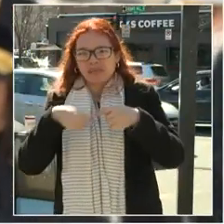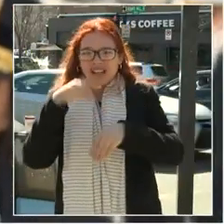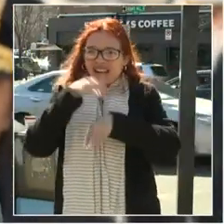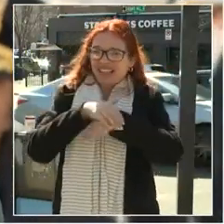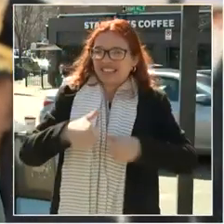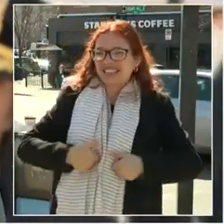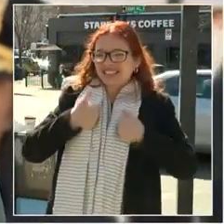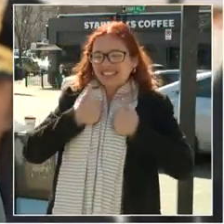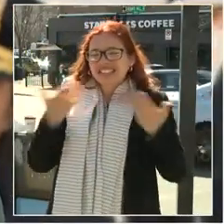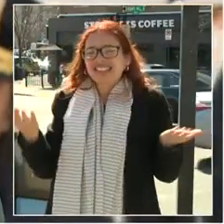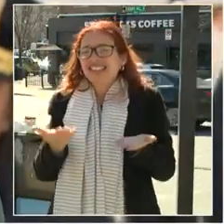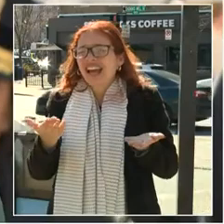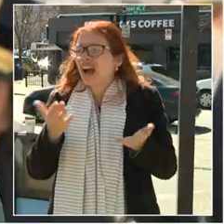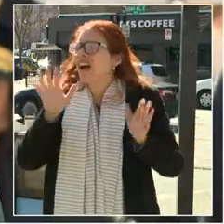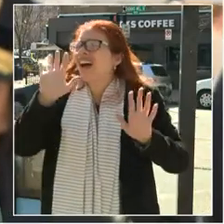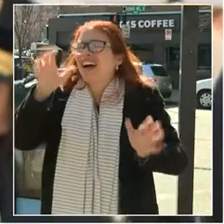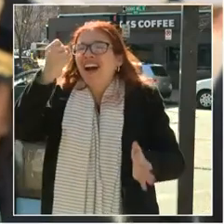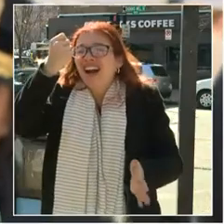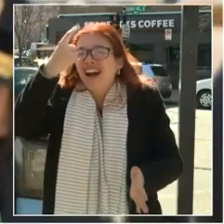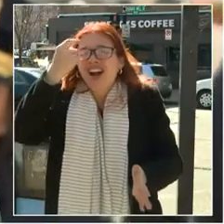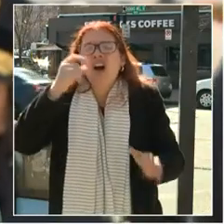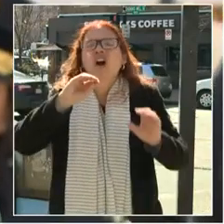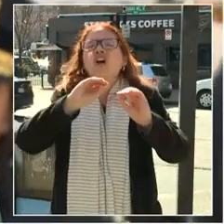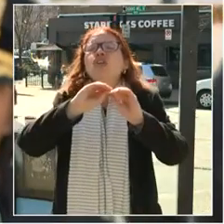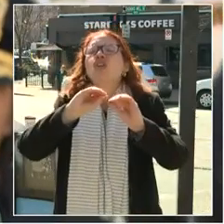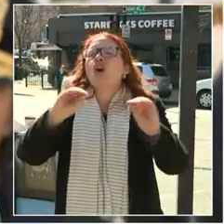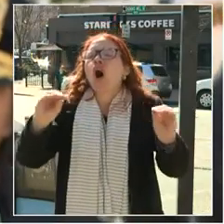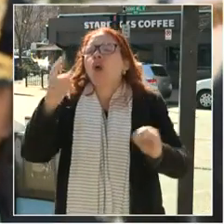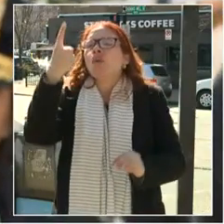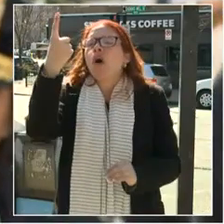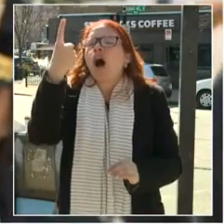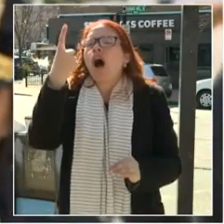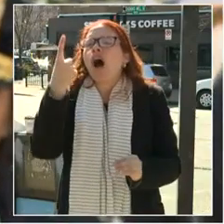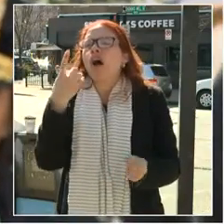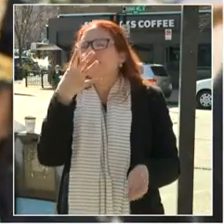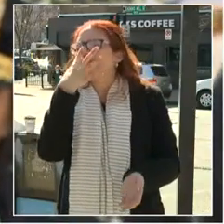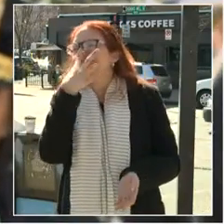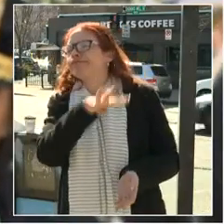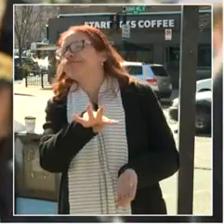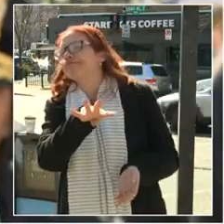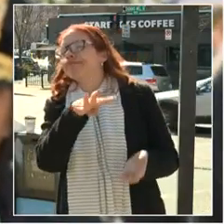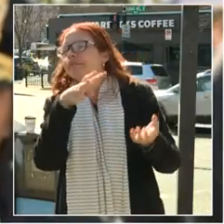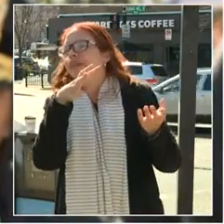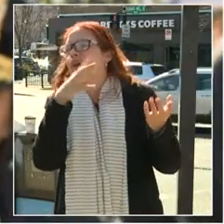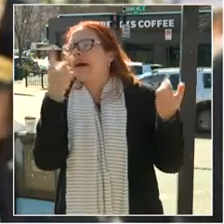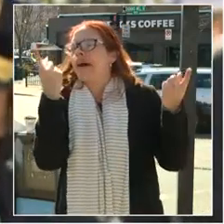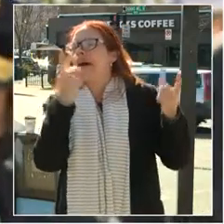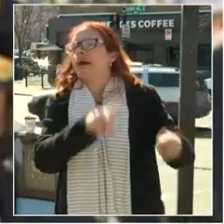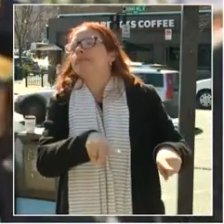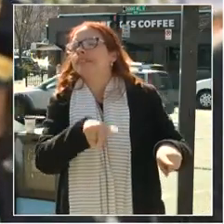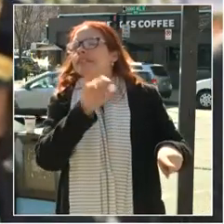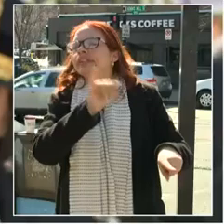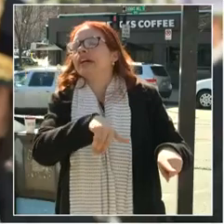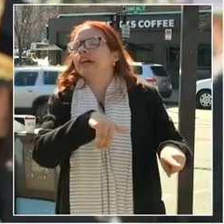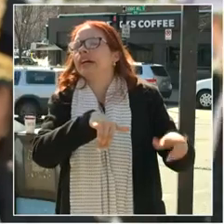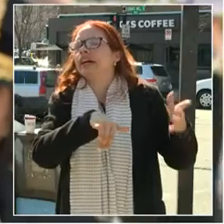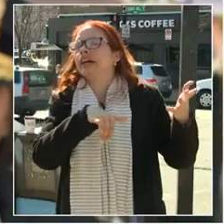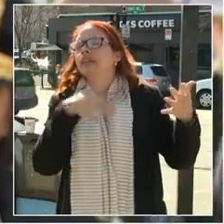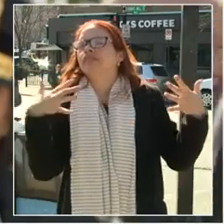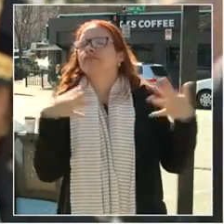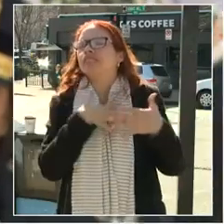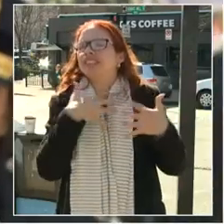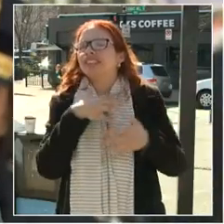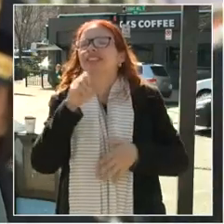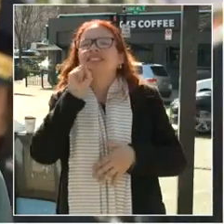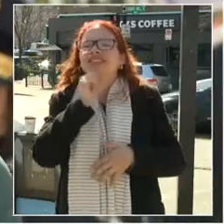but no one ever concerns themselves with how frightened seniors are here. We are